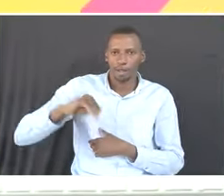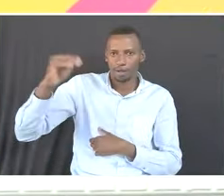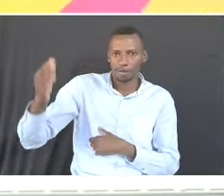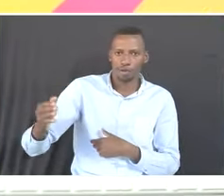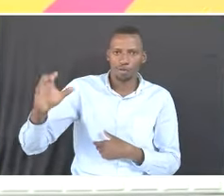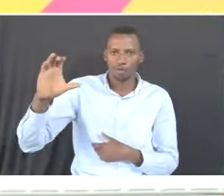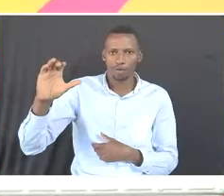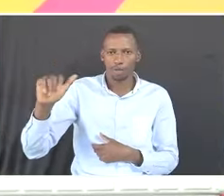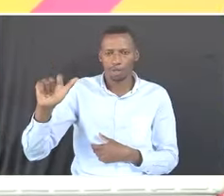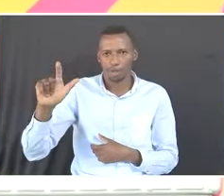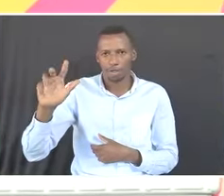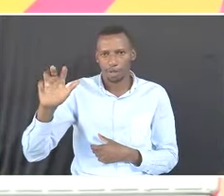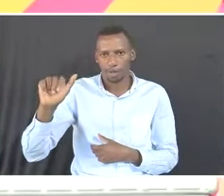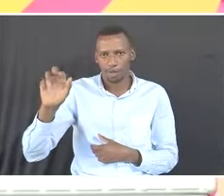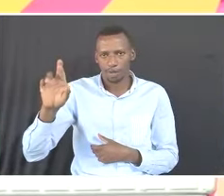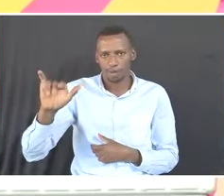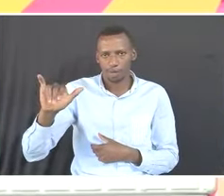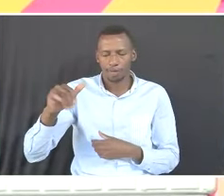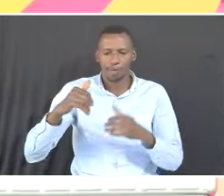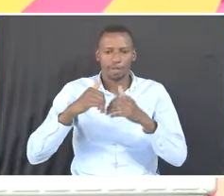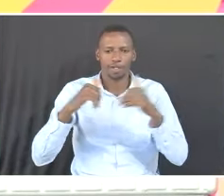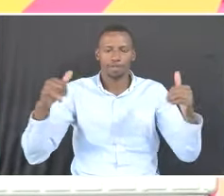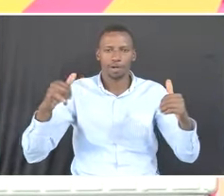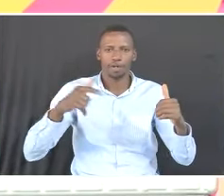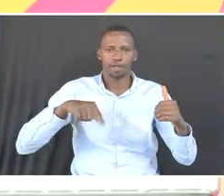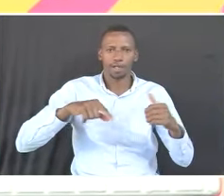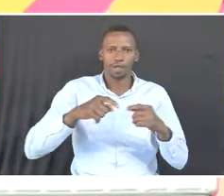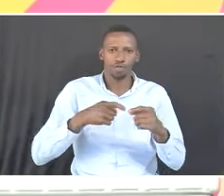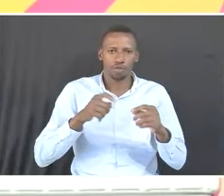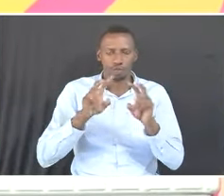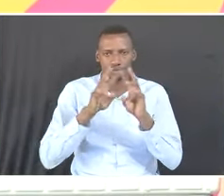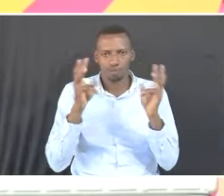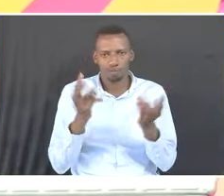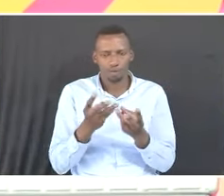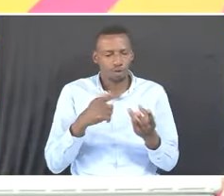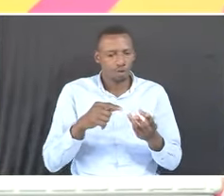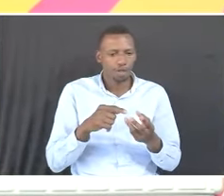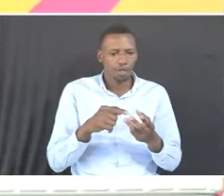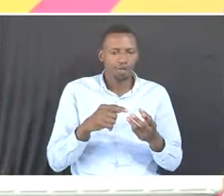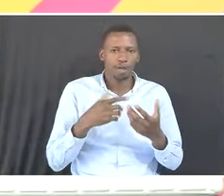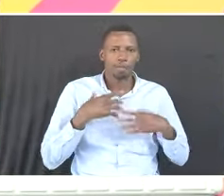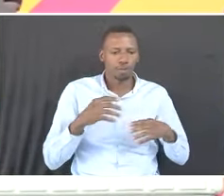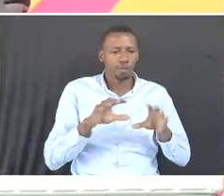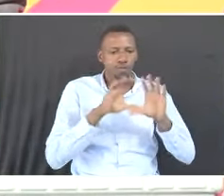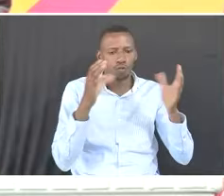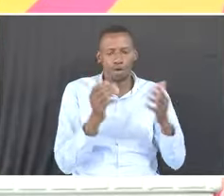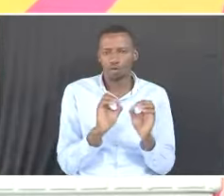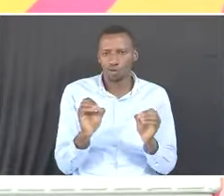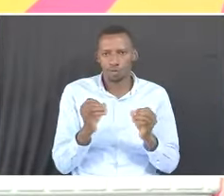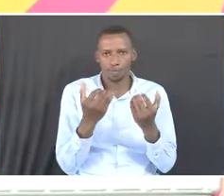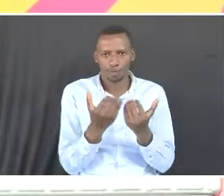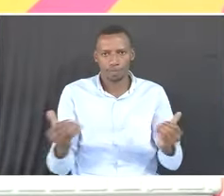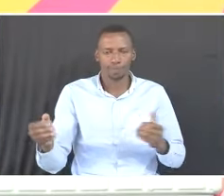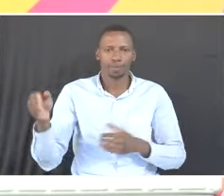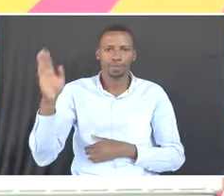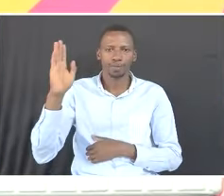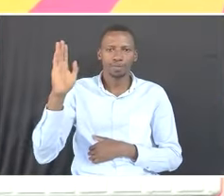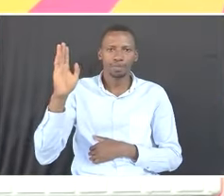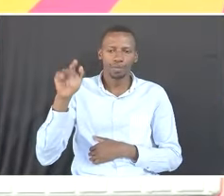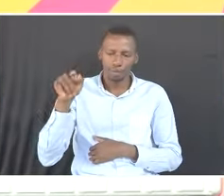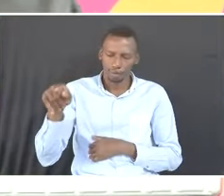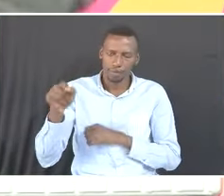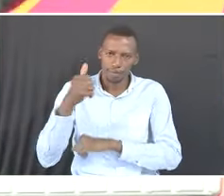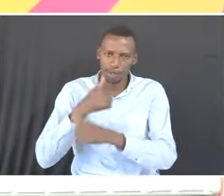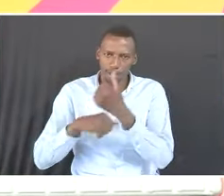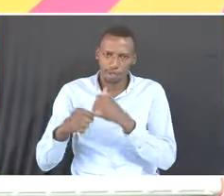the world. We are no longer worldlings. We are children of God. That act on Mount Calvary has put